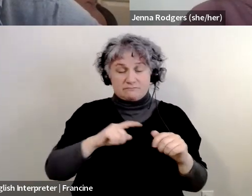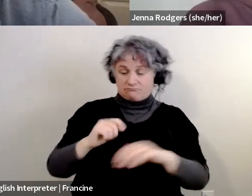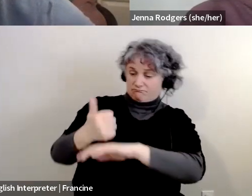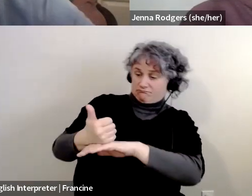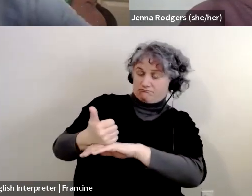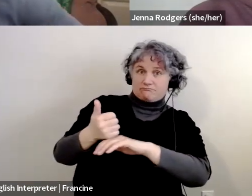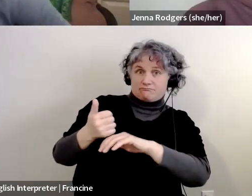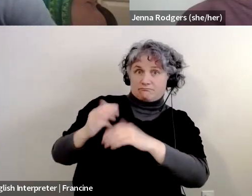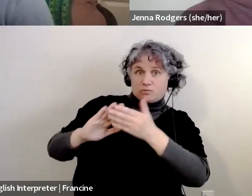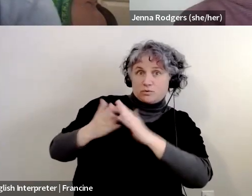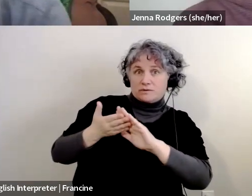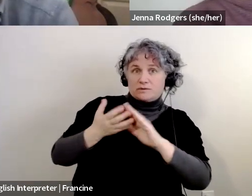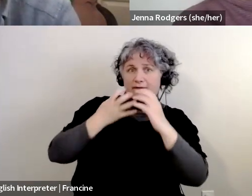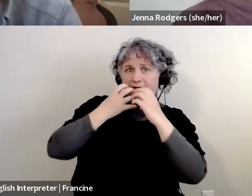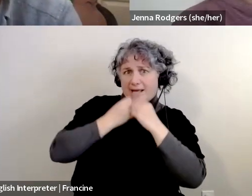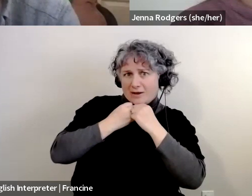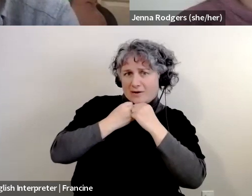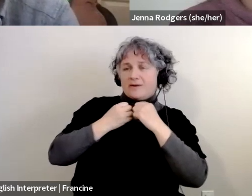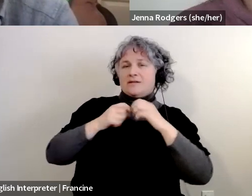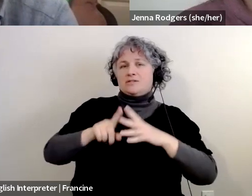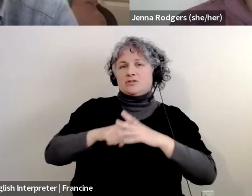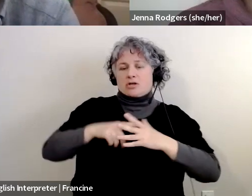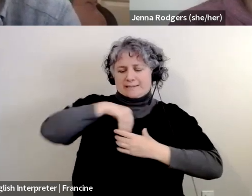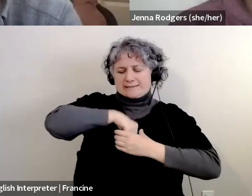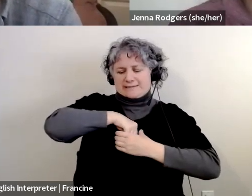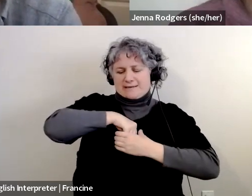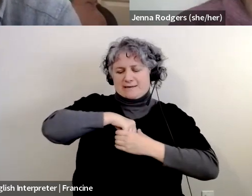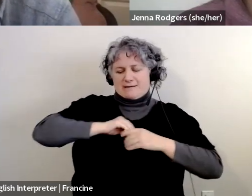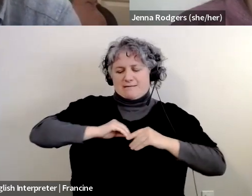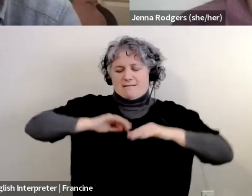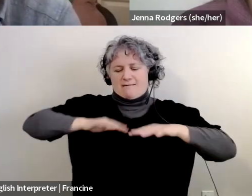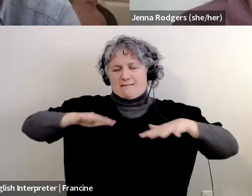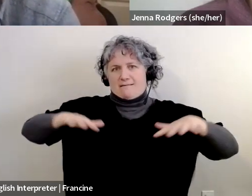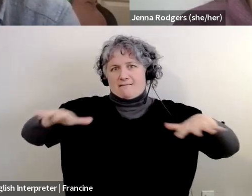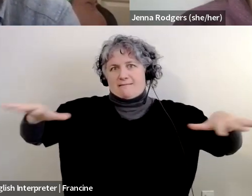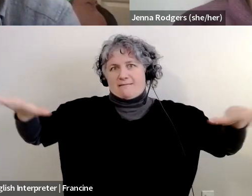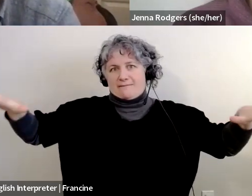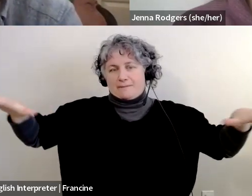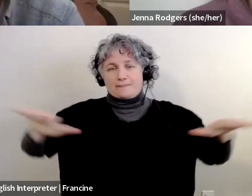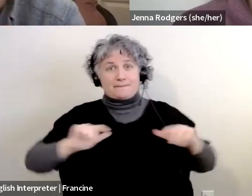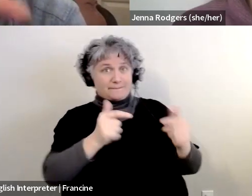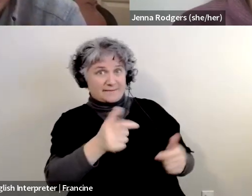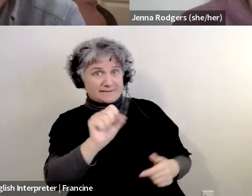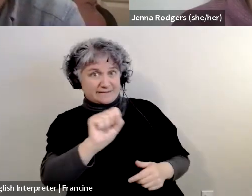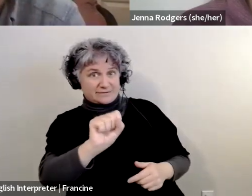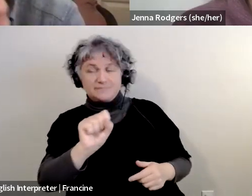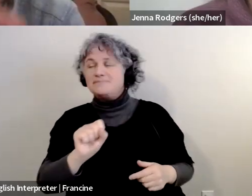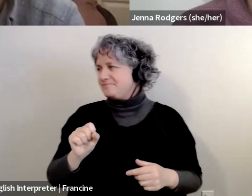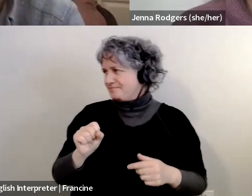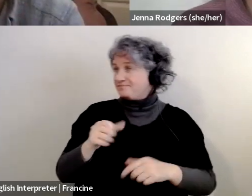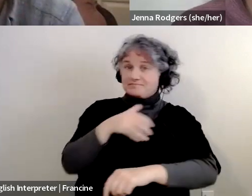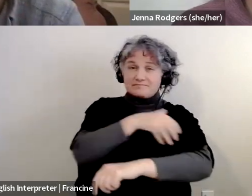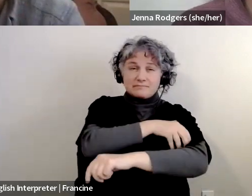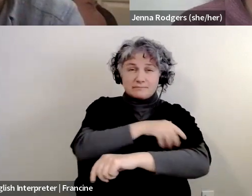we always start from the inside and work our way out. Stafford? Powerful thing about this thing is that these are interconnected. So